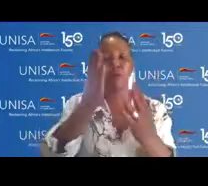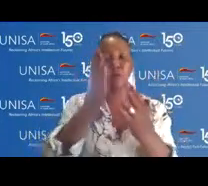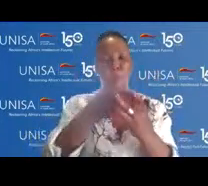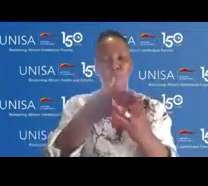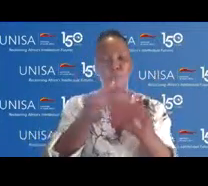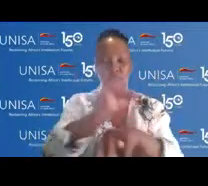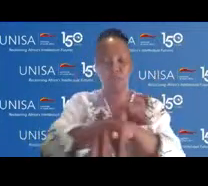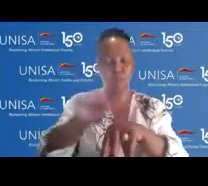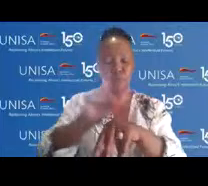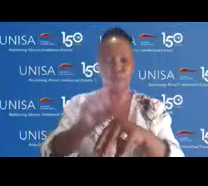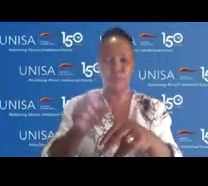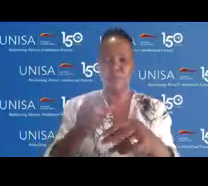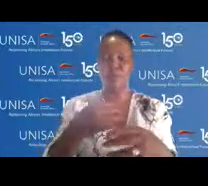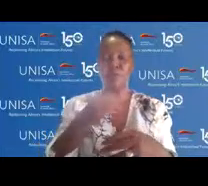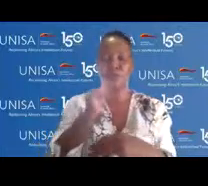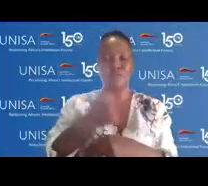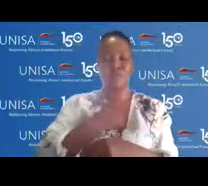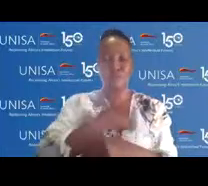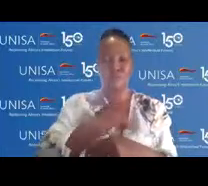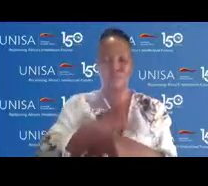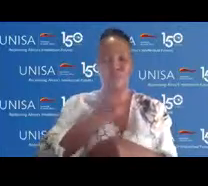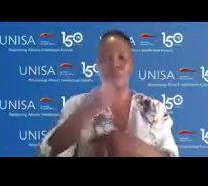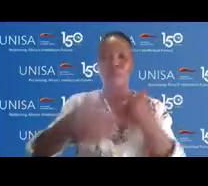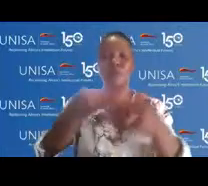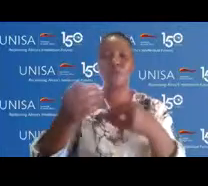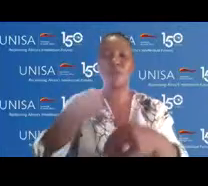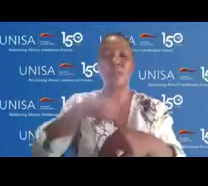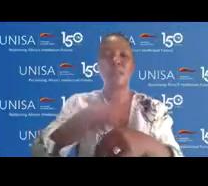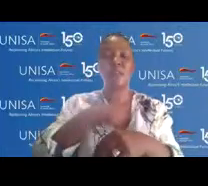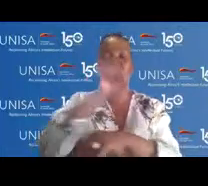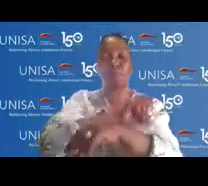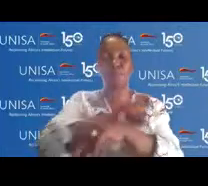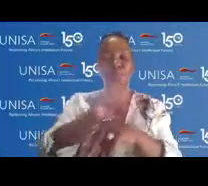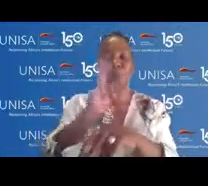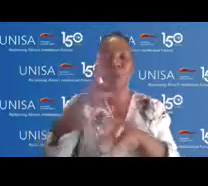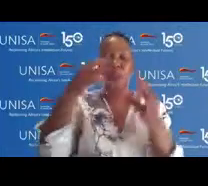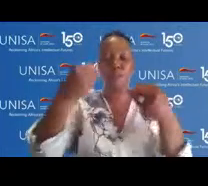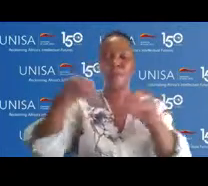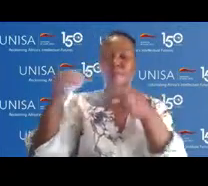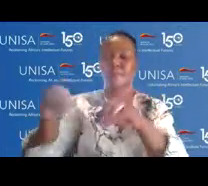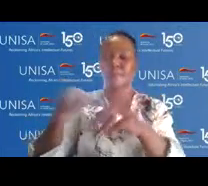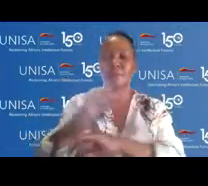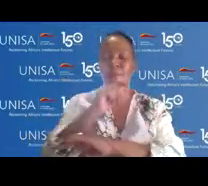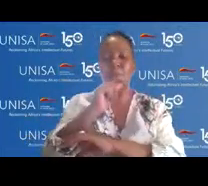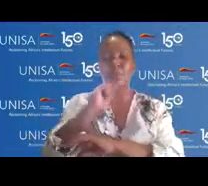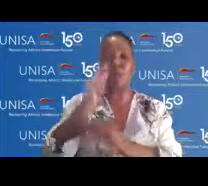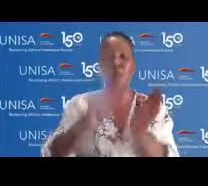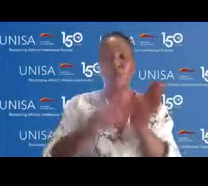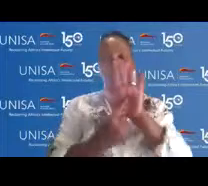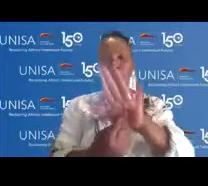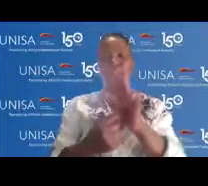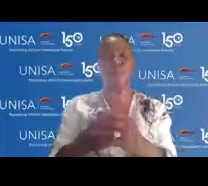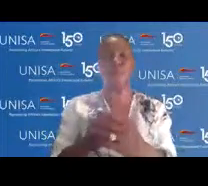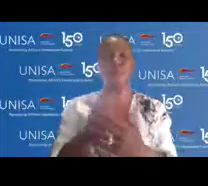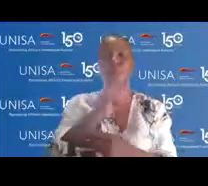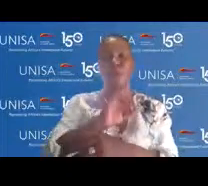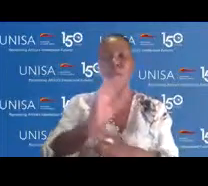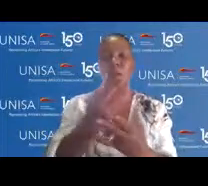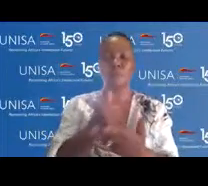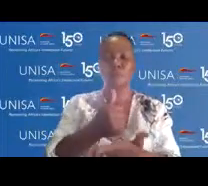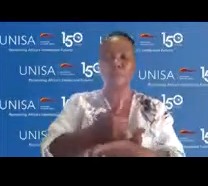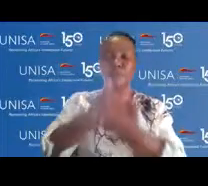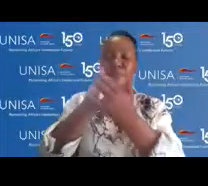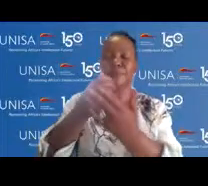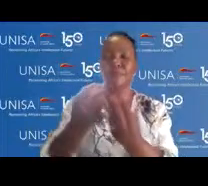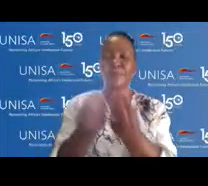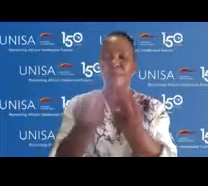right into it. As I said, we're going to be busy this morning, guys, and we're going to demonstrate using our devices. So let me